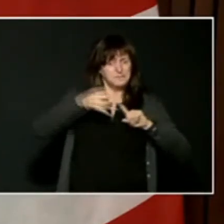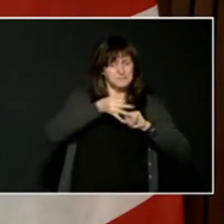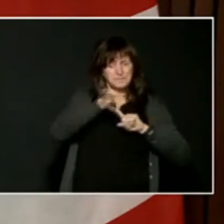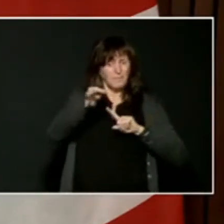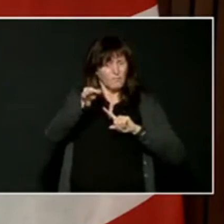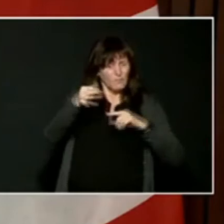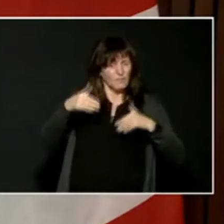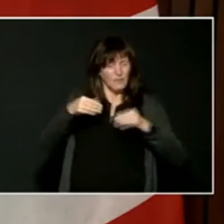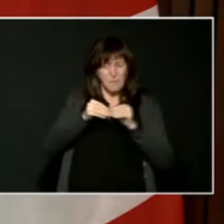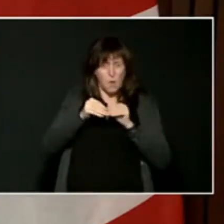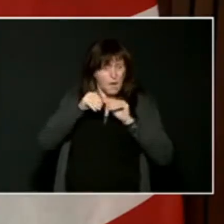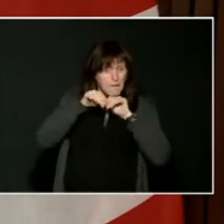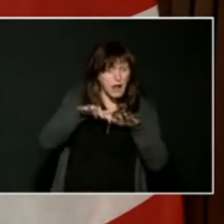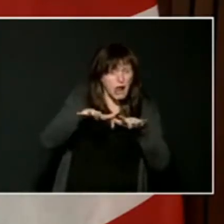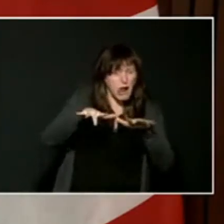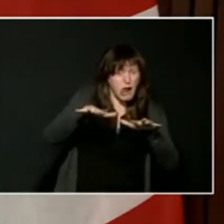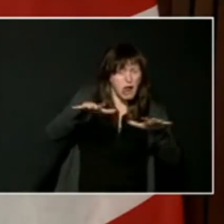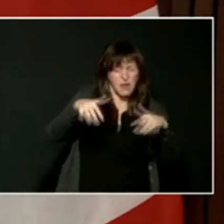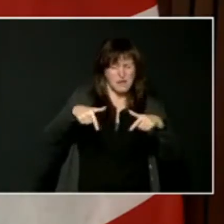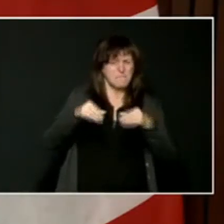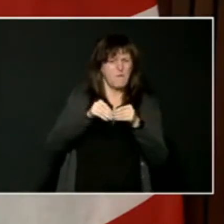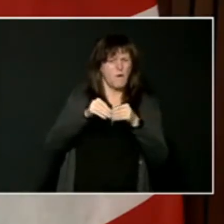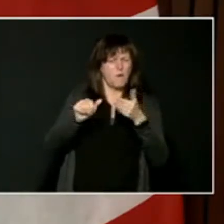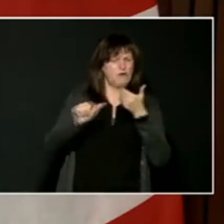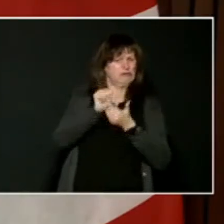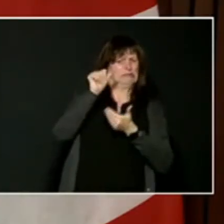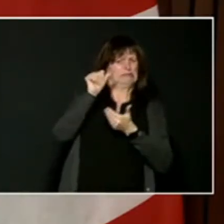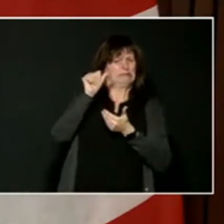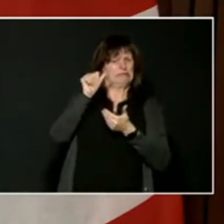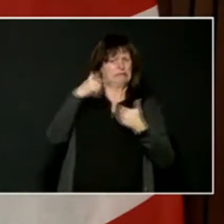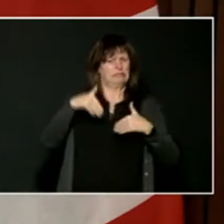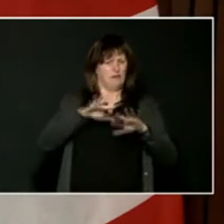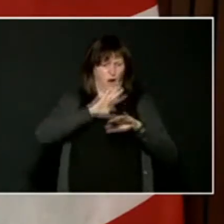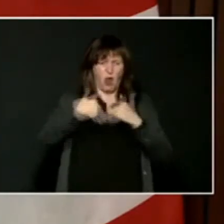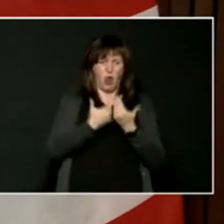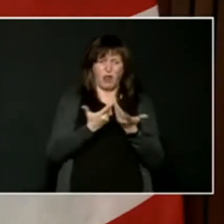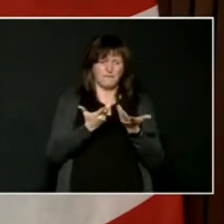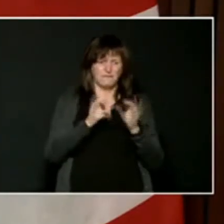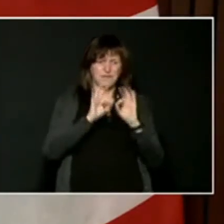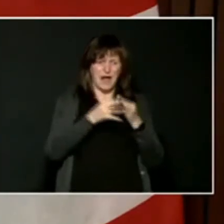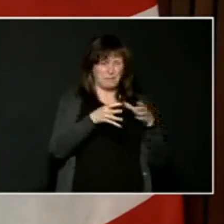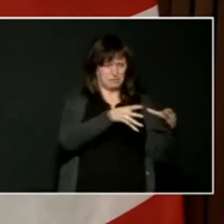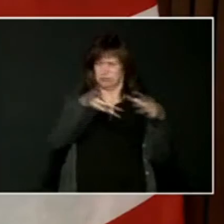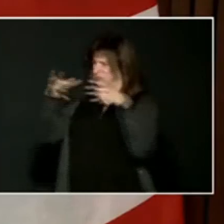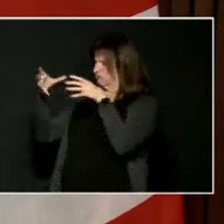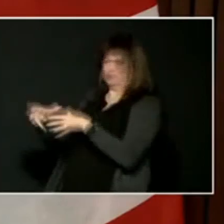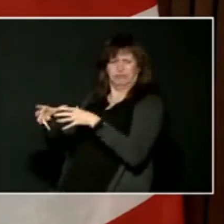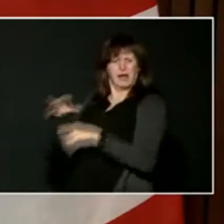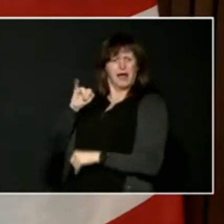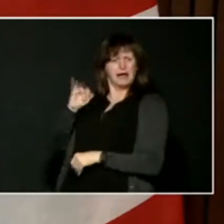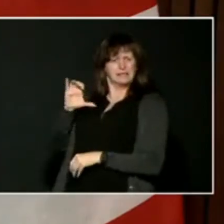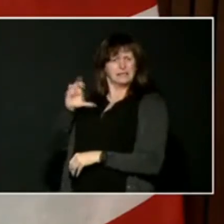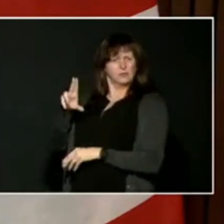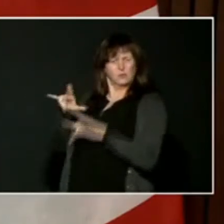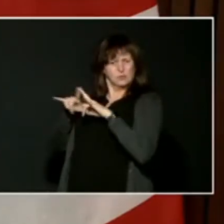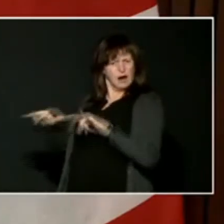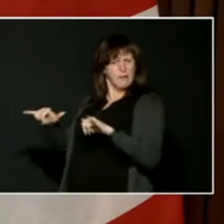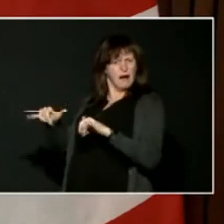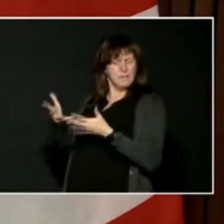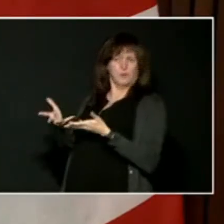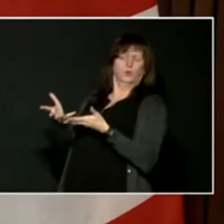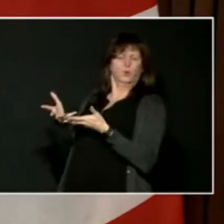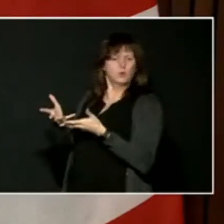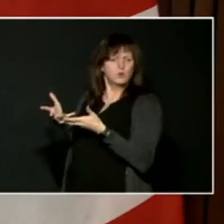we're seeing situations where whole families end up in intensive care, all at the same time. So this gets much